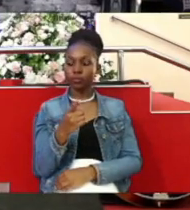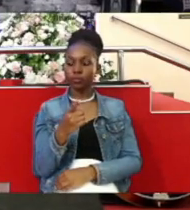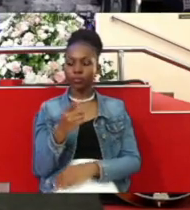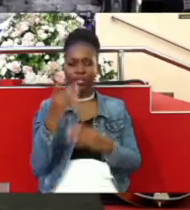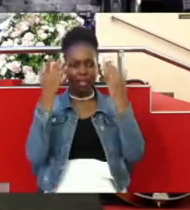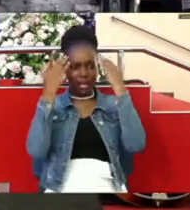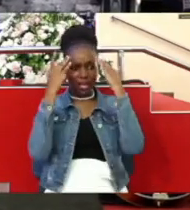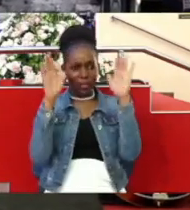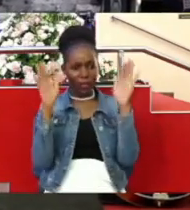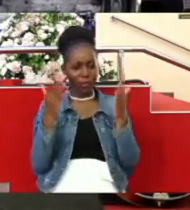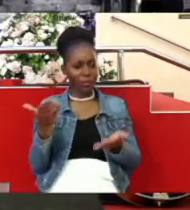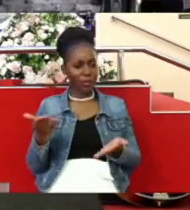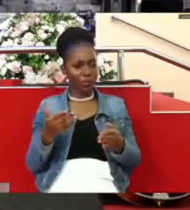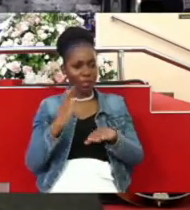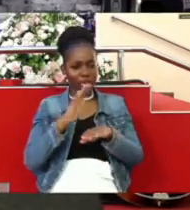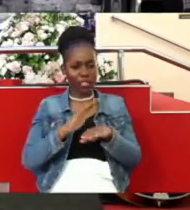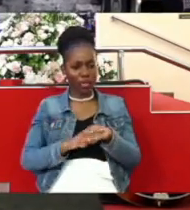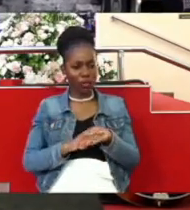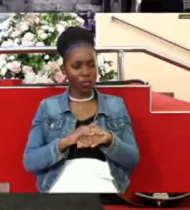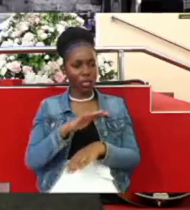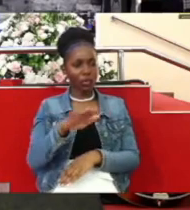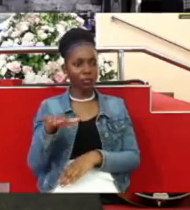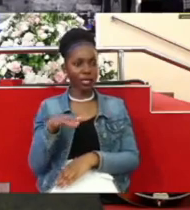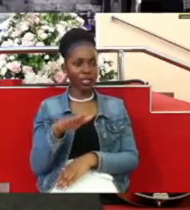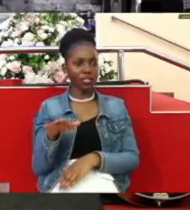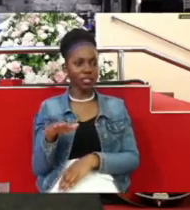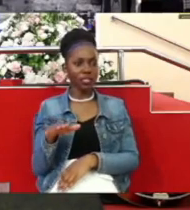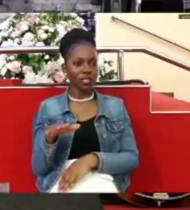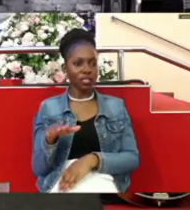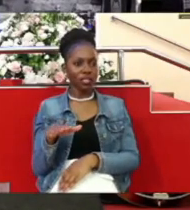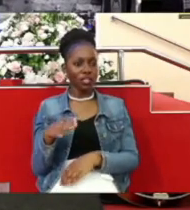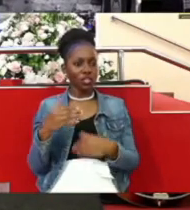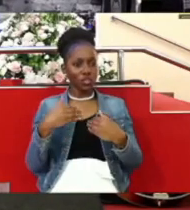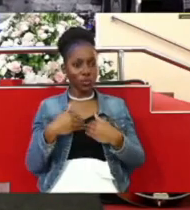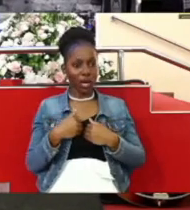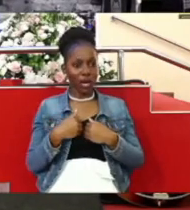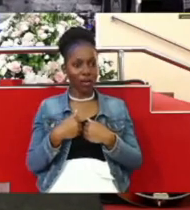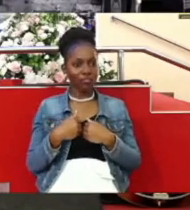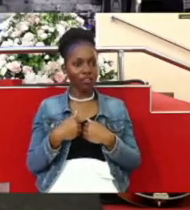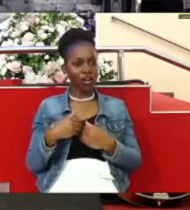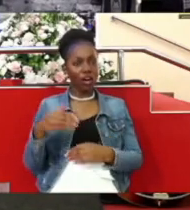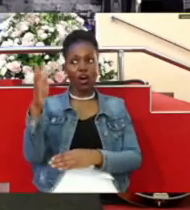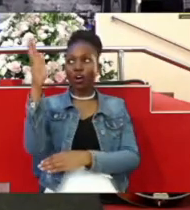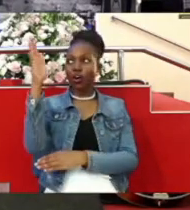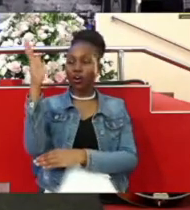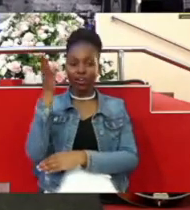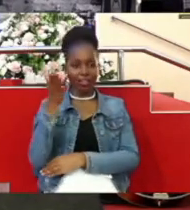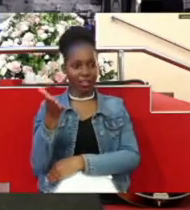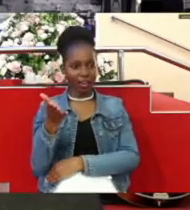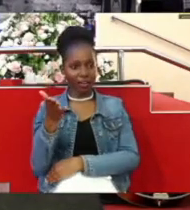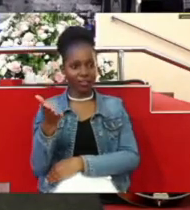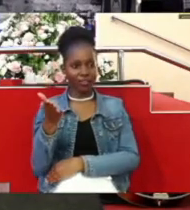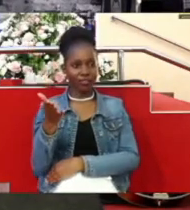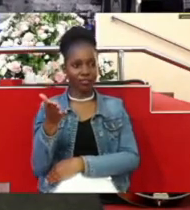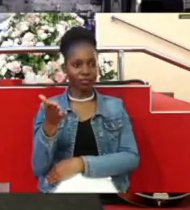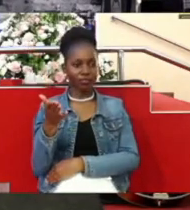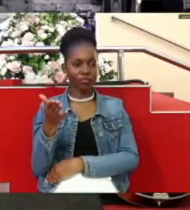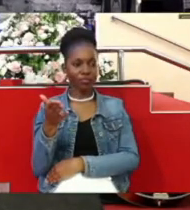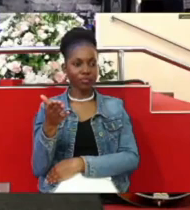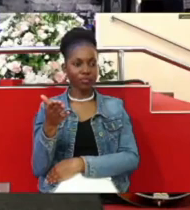Rehoboth. Is the presence of God there? Is the presence of God there?